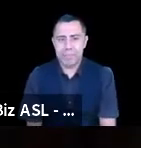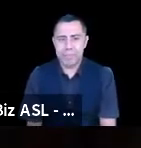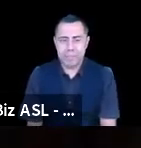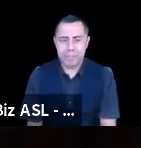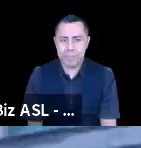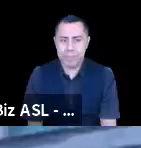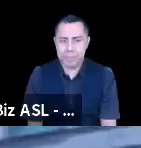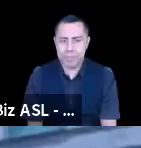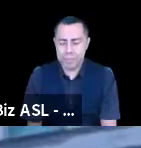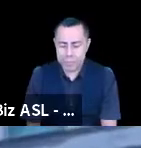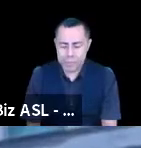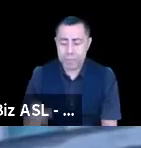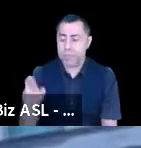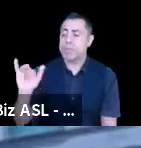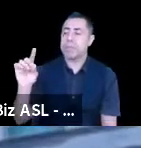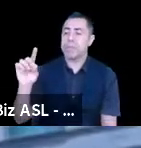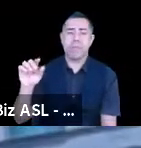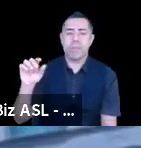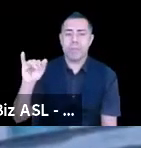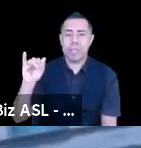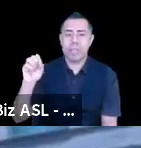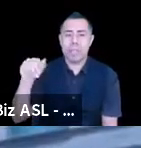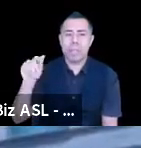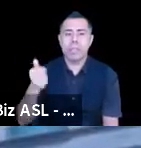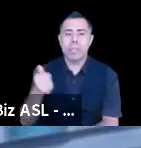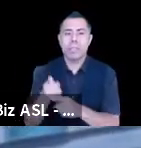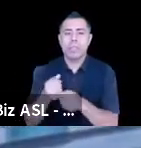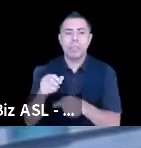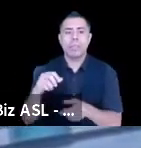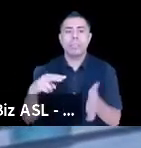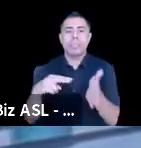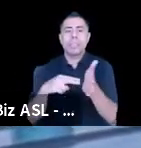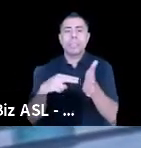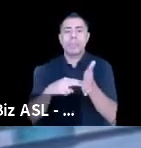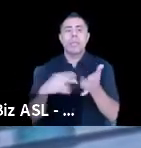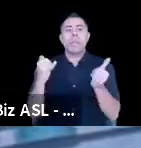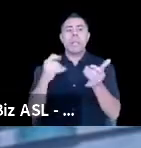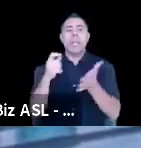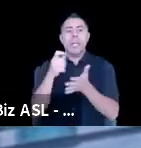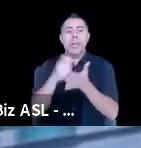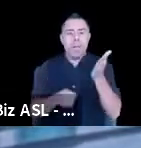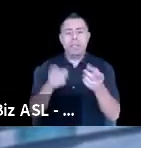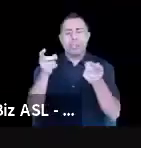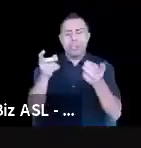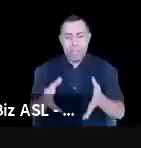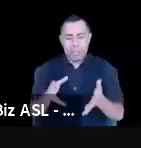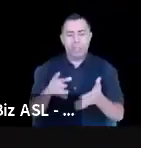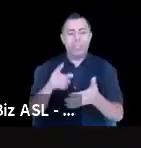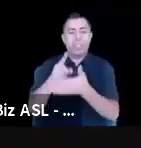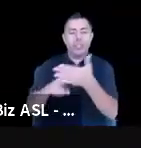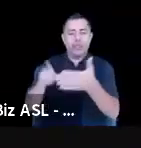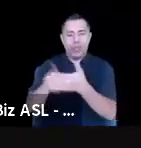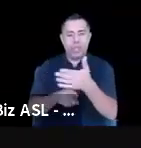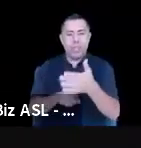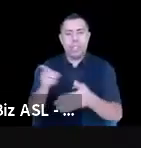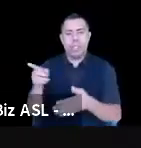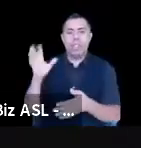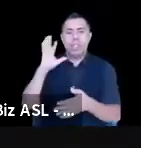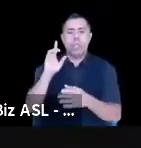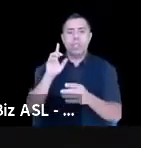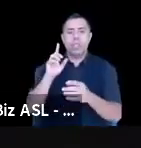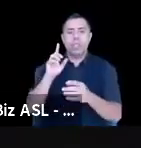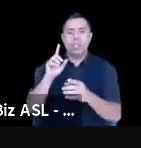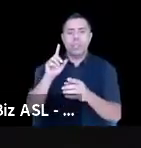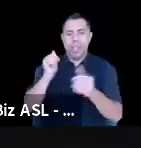Riadis Mott was a Syrian playwright, director, theater scholar, and critic. He was a dear friend to me and Malik and to Silk Road Rising, a man